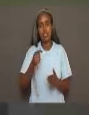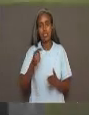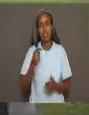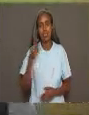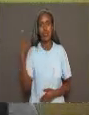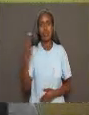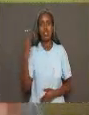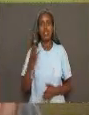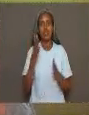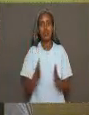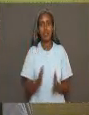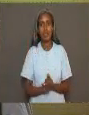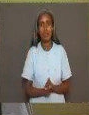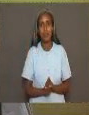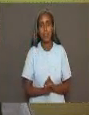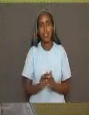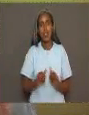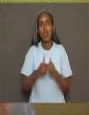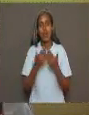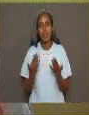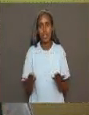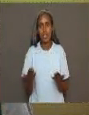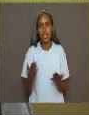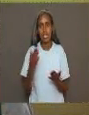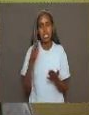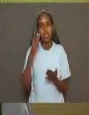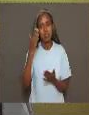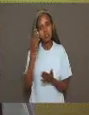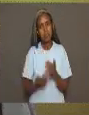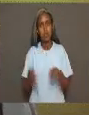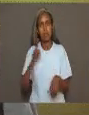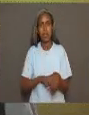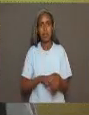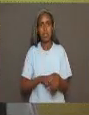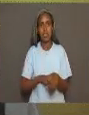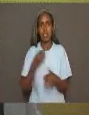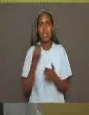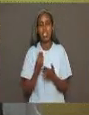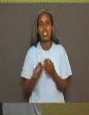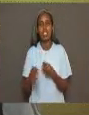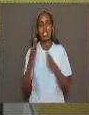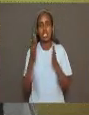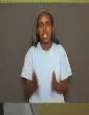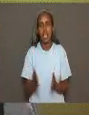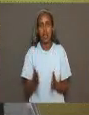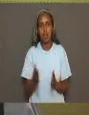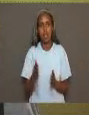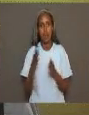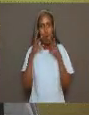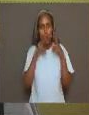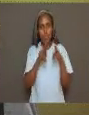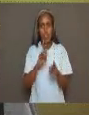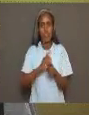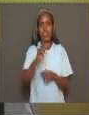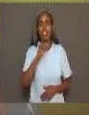consumer. However, sometimes a seller might absorb indirect